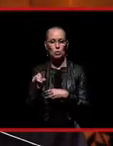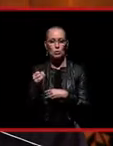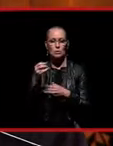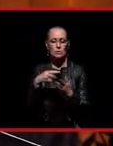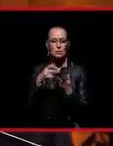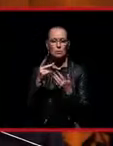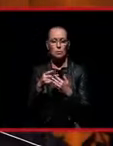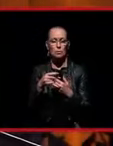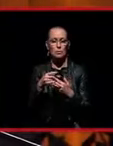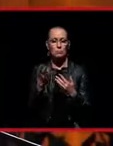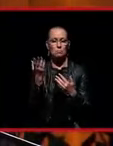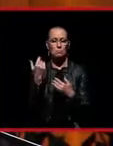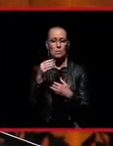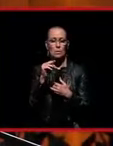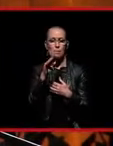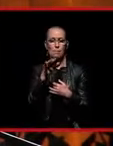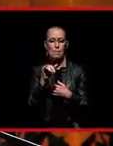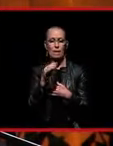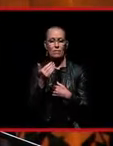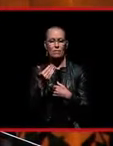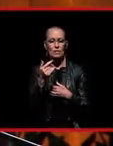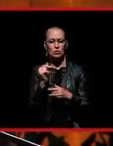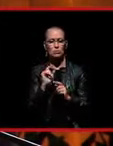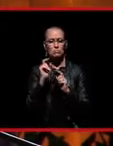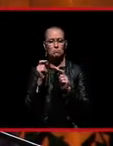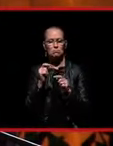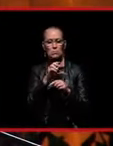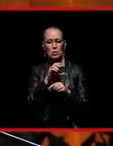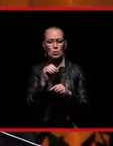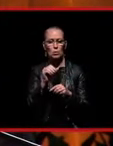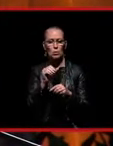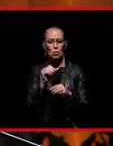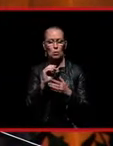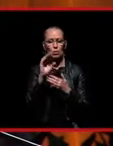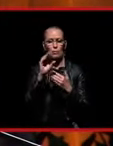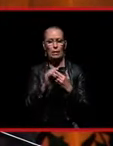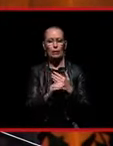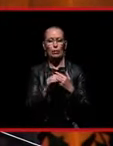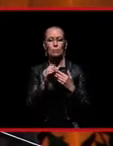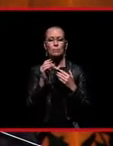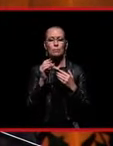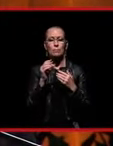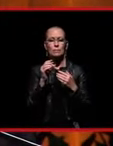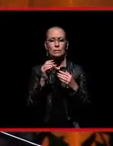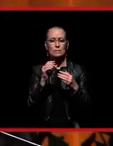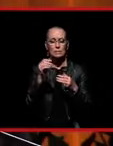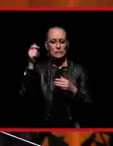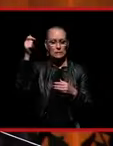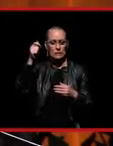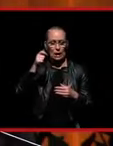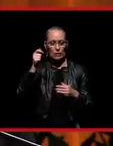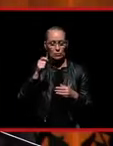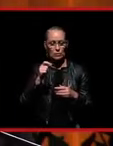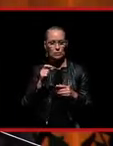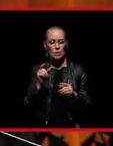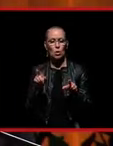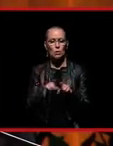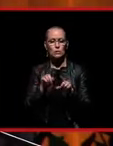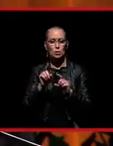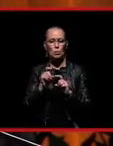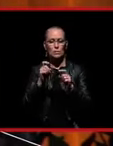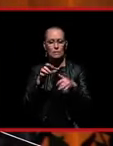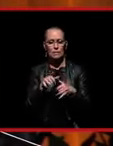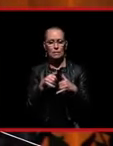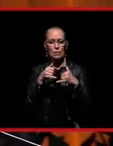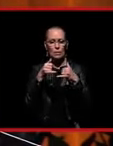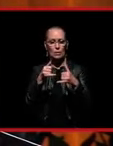15th, she received the co-curricular scholarship and last night was awarded the prestigious Lucille Goodson Parks Award at the college's